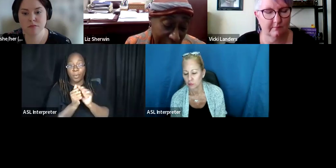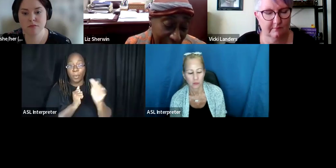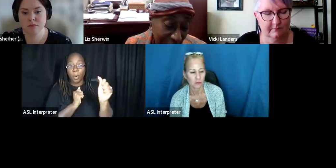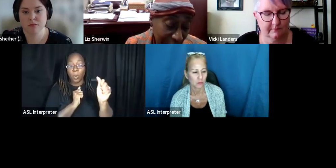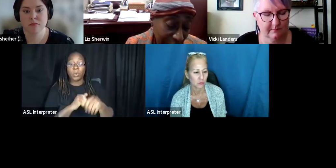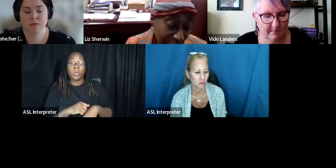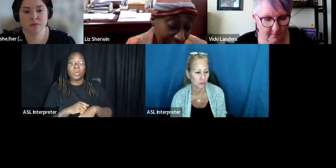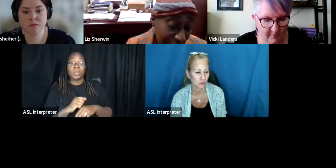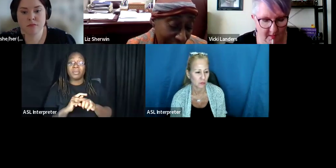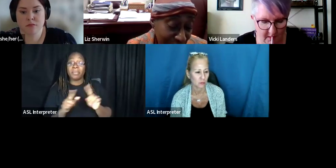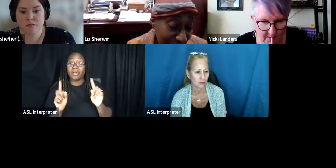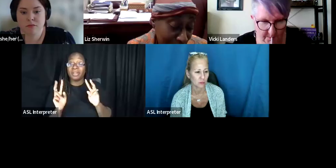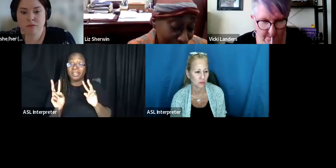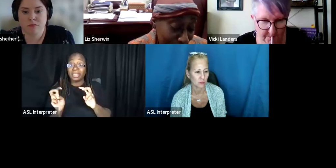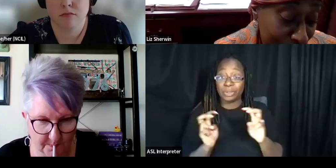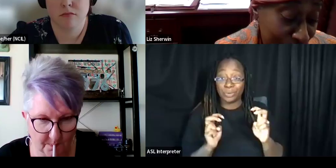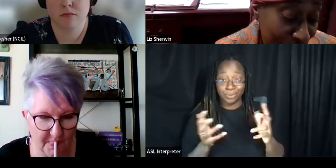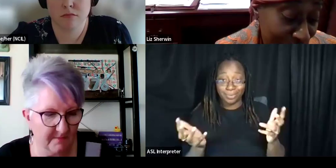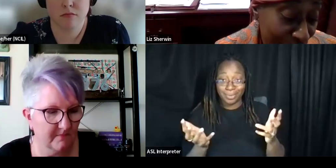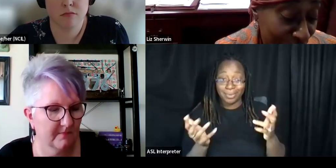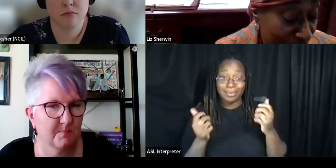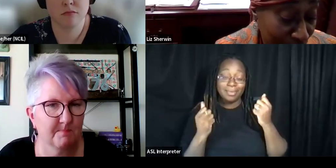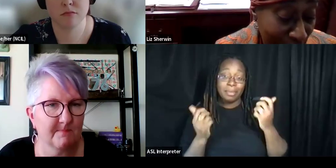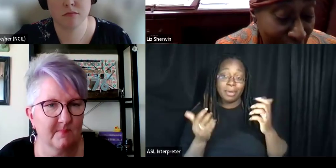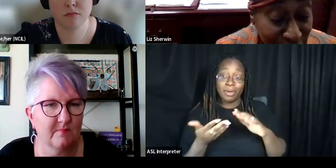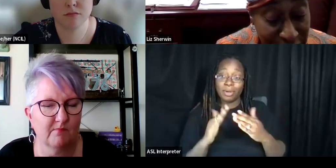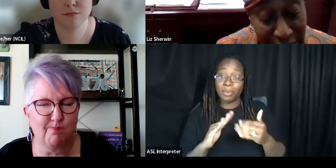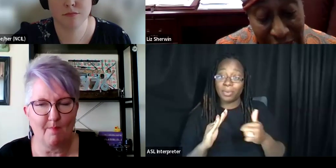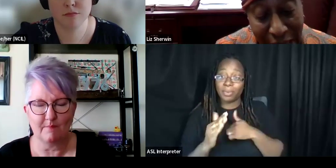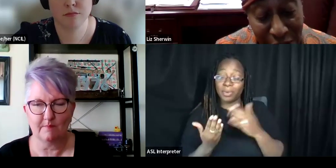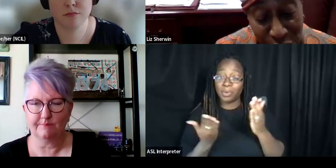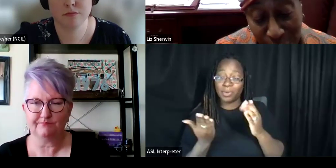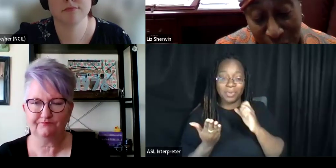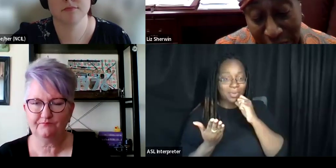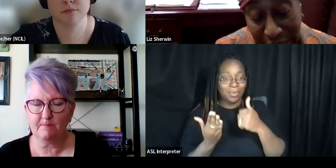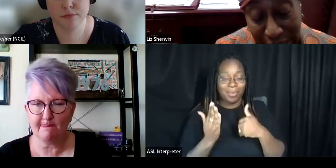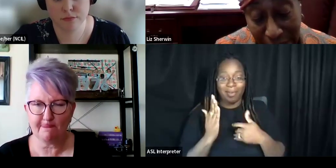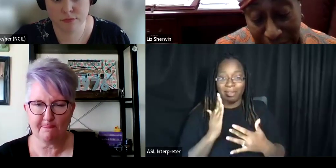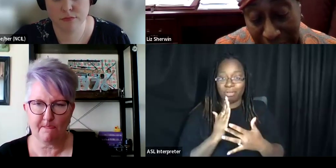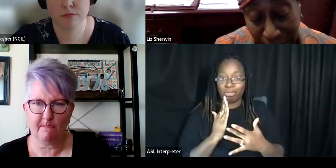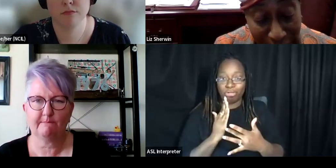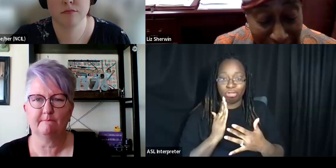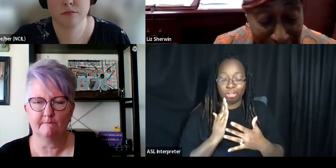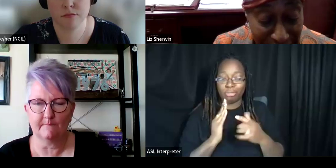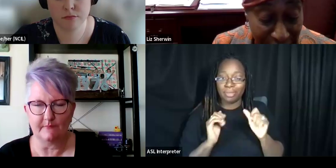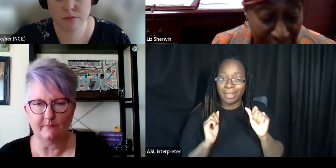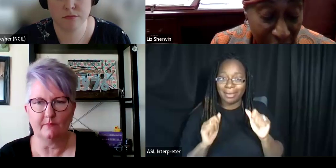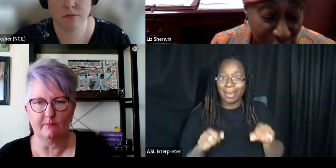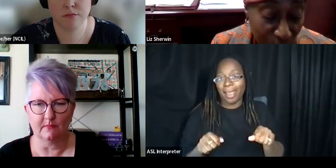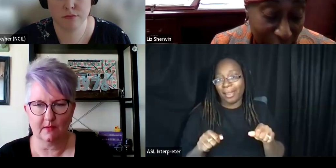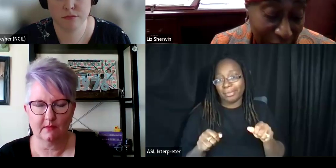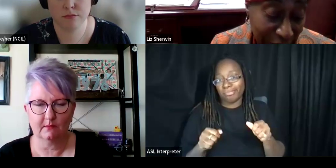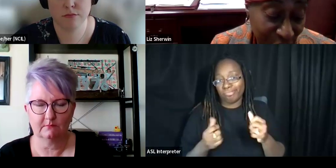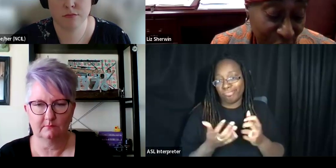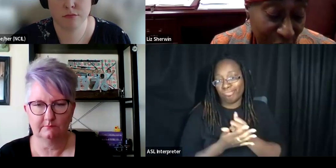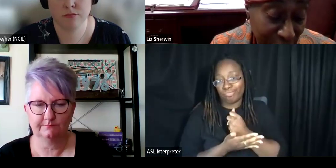is that a lot of the communities we serve don't have the technology where that can take place.